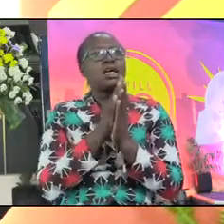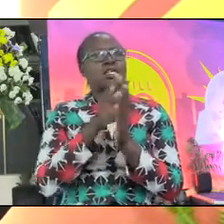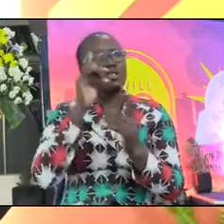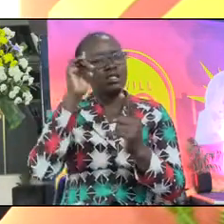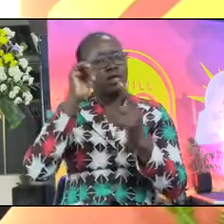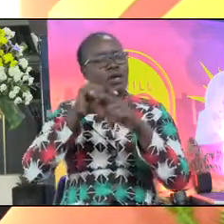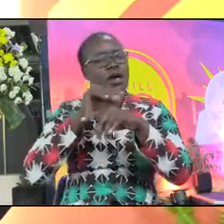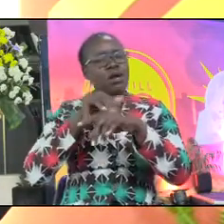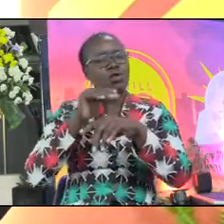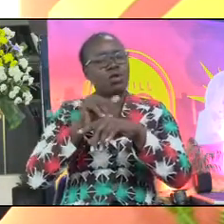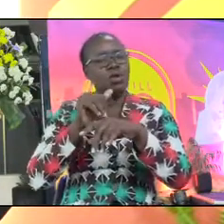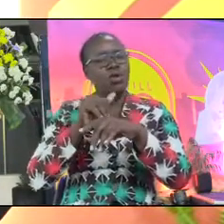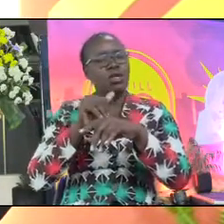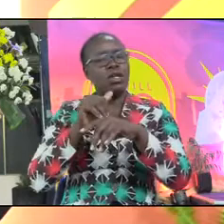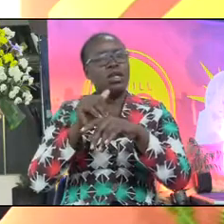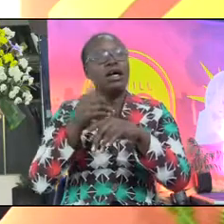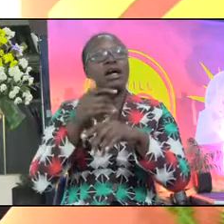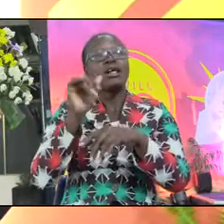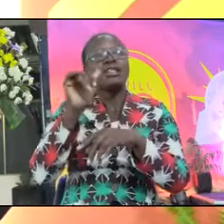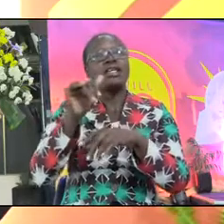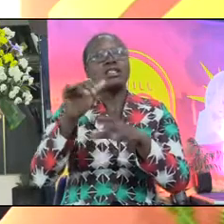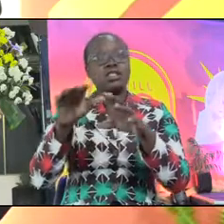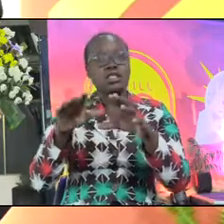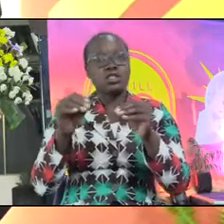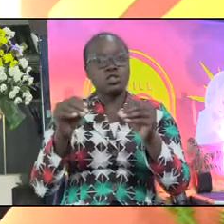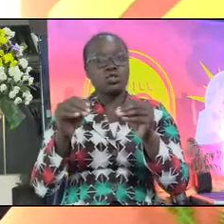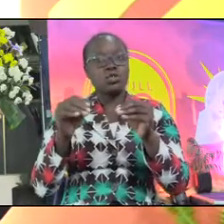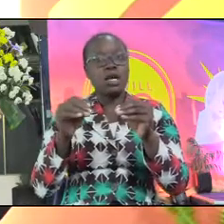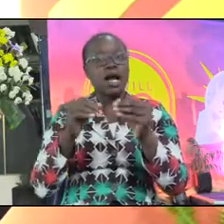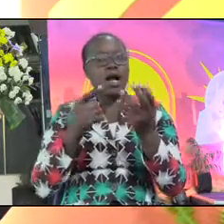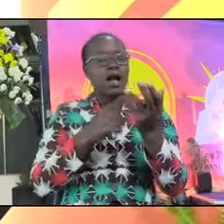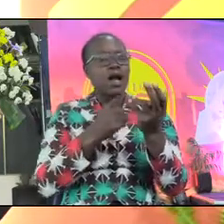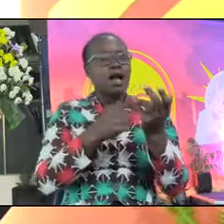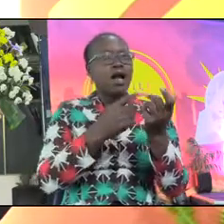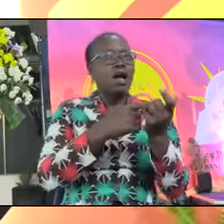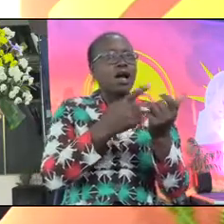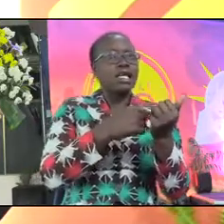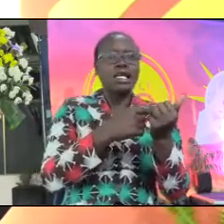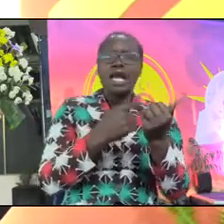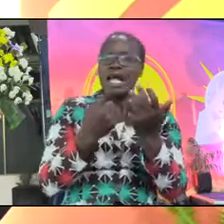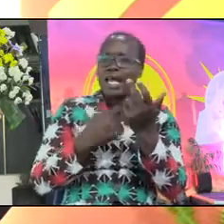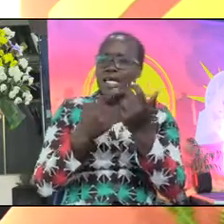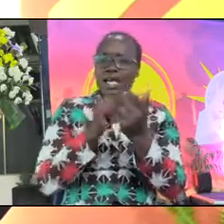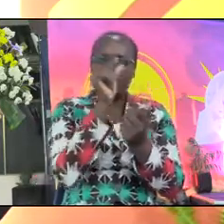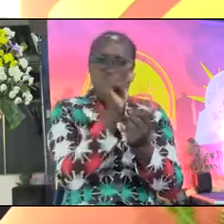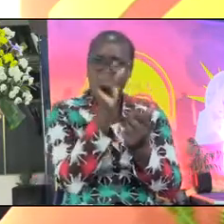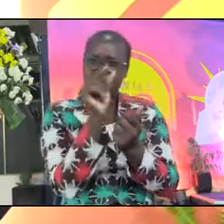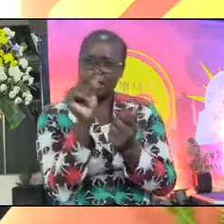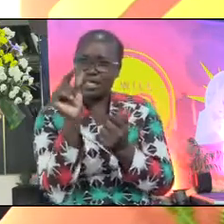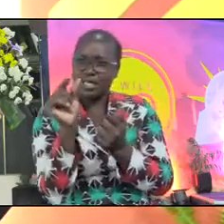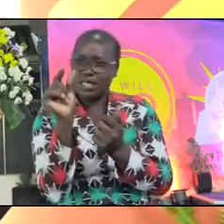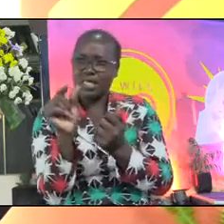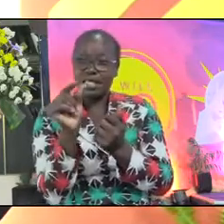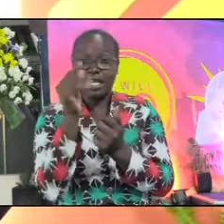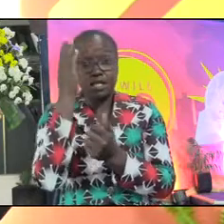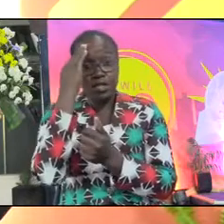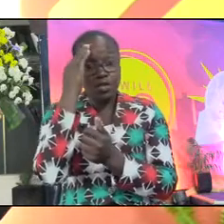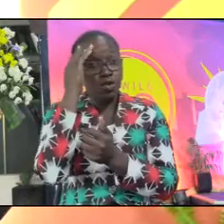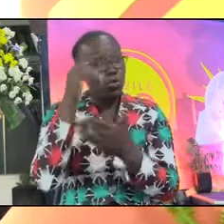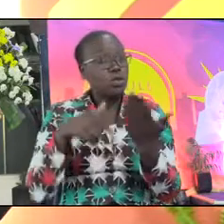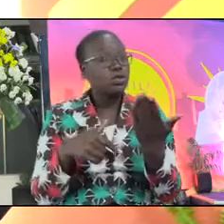that island called Malta that they took a head count. They took a what? And they